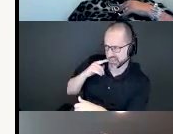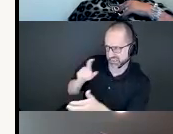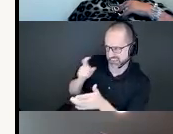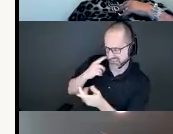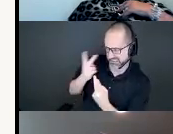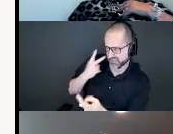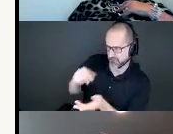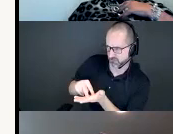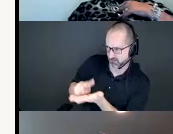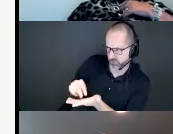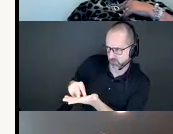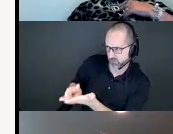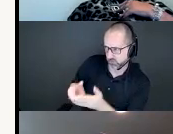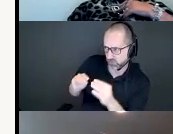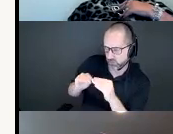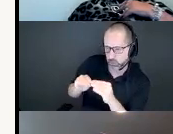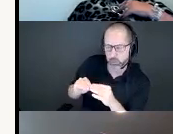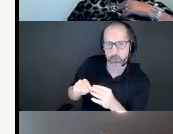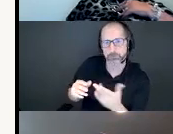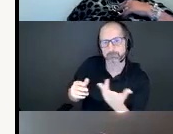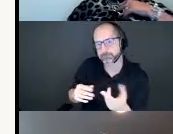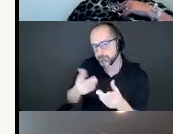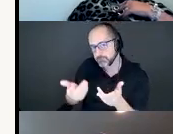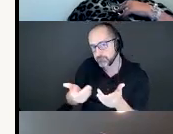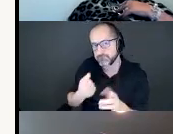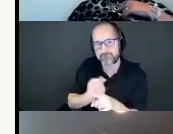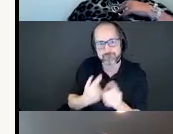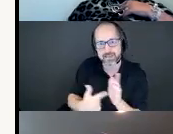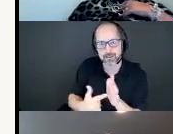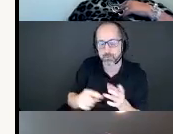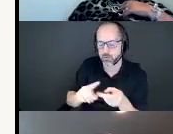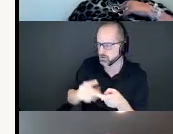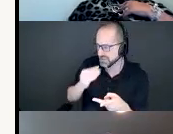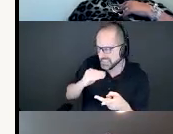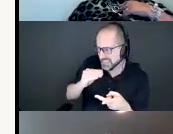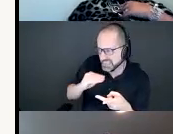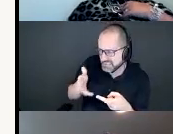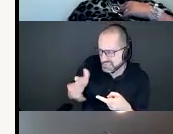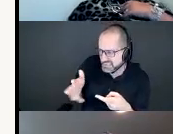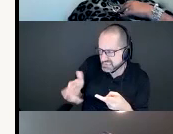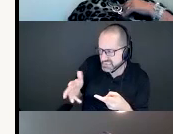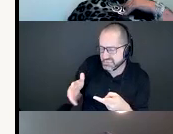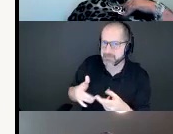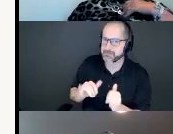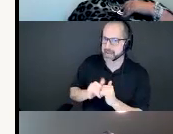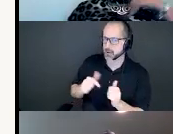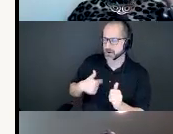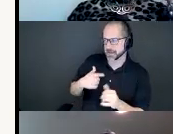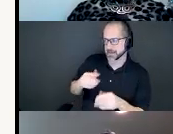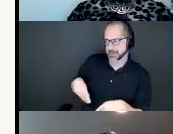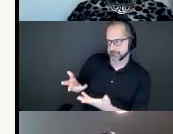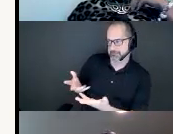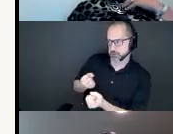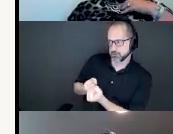you know, lately, or you're not eating as well. And I'm kind of concerned, is there a way that we can support you to help you to cut